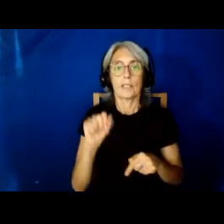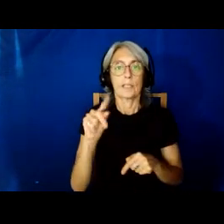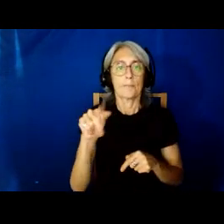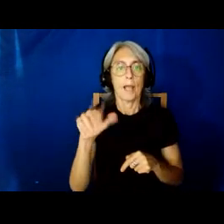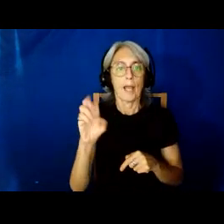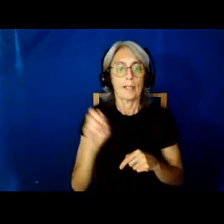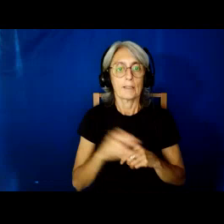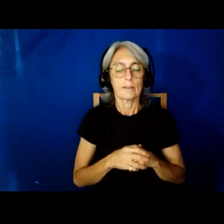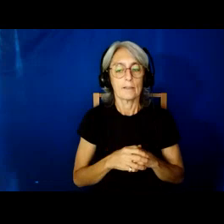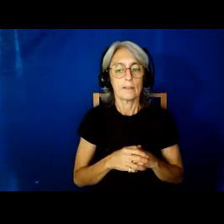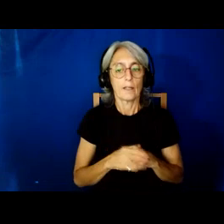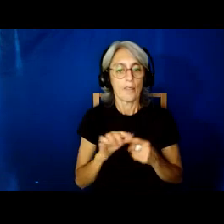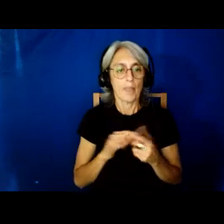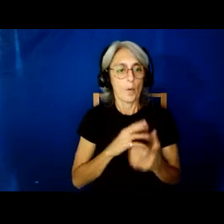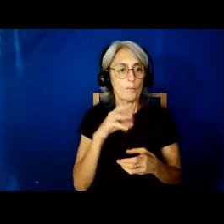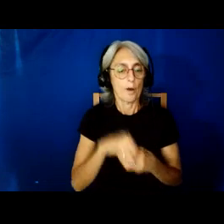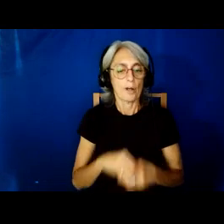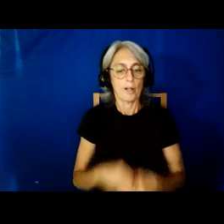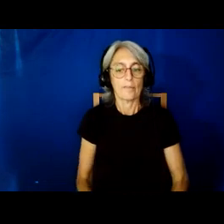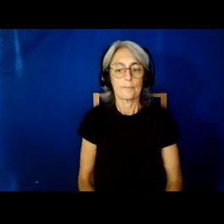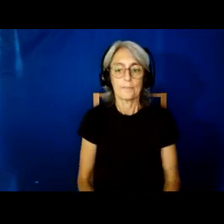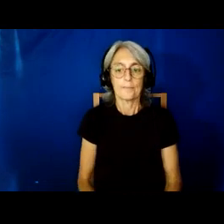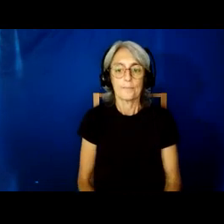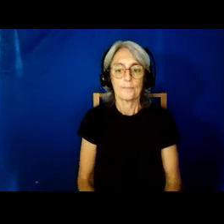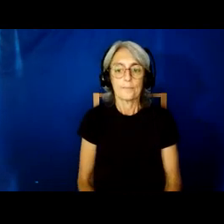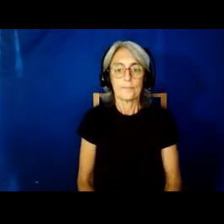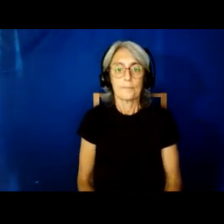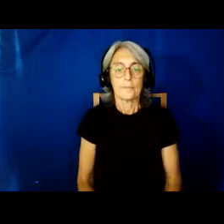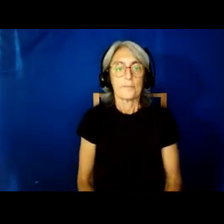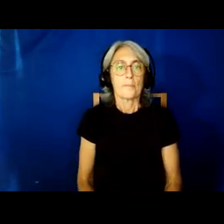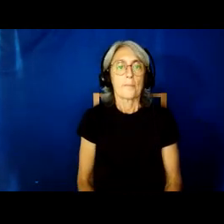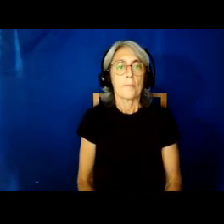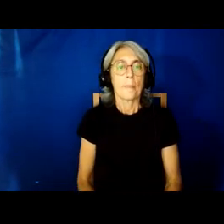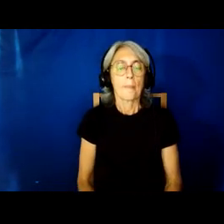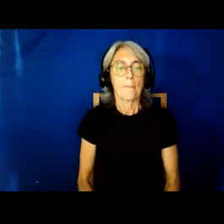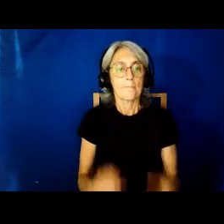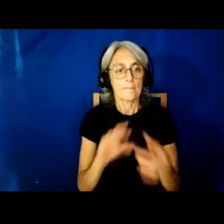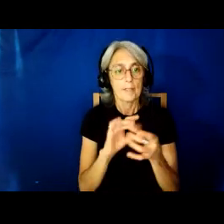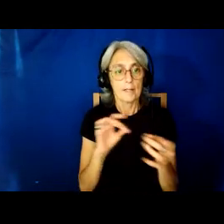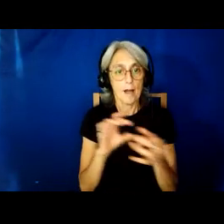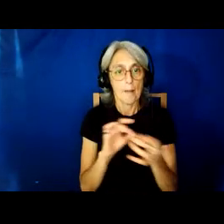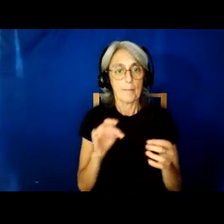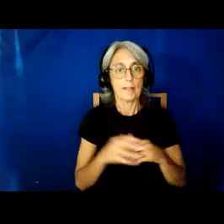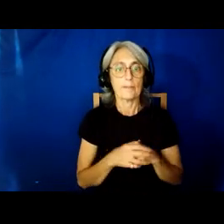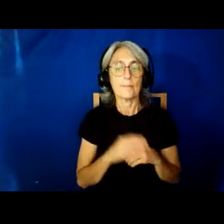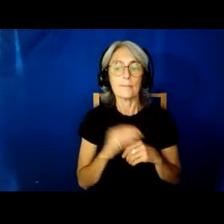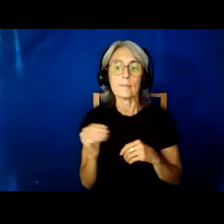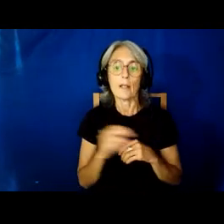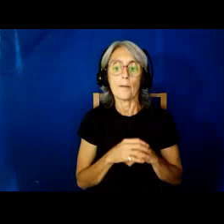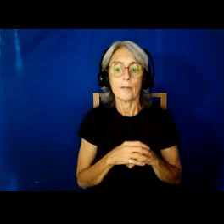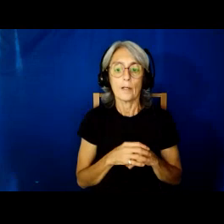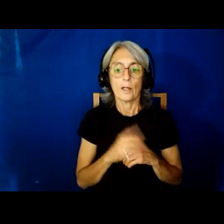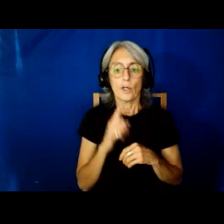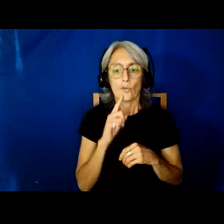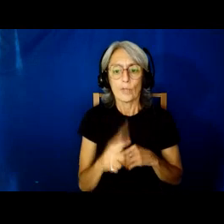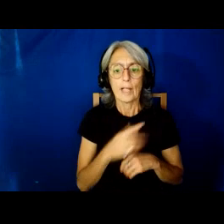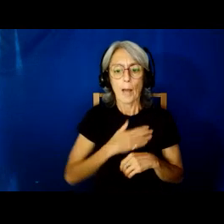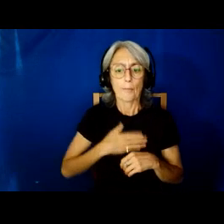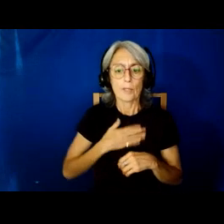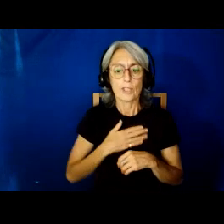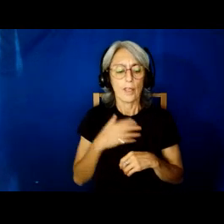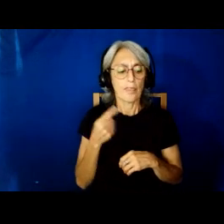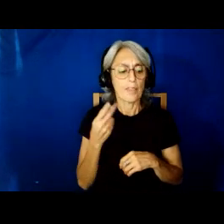we get to be part of. So thank you. And one comment, really appreciate